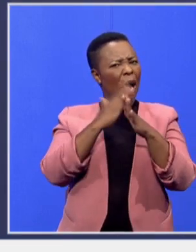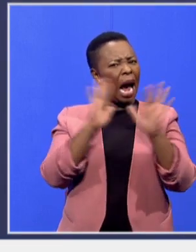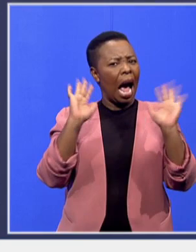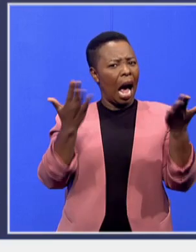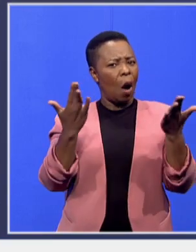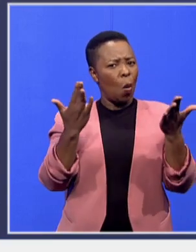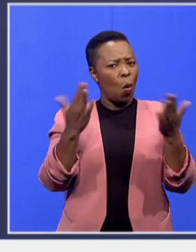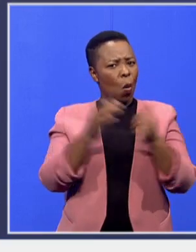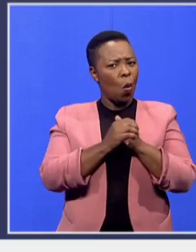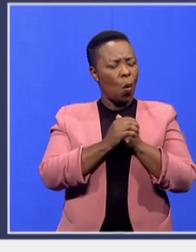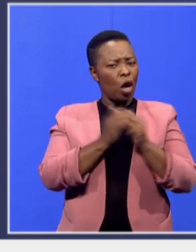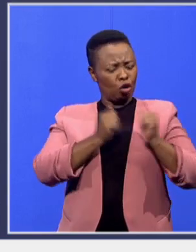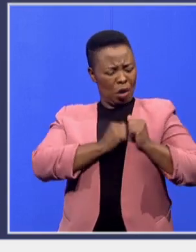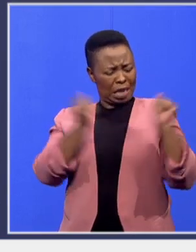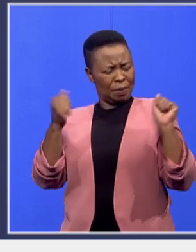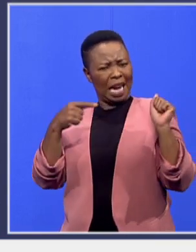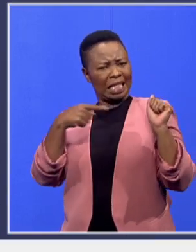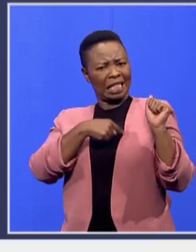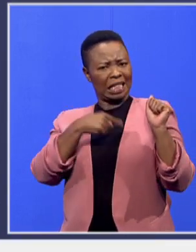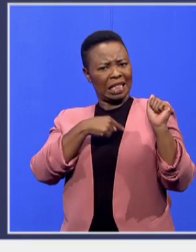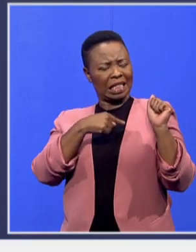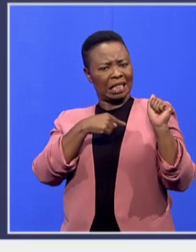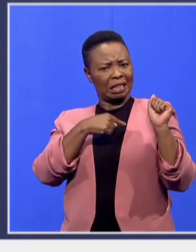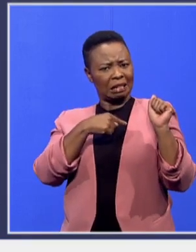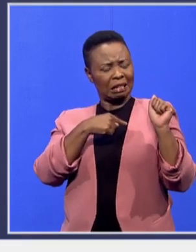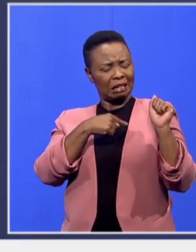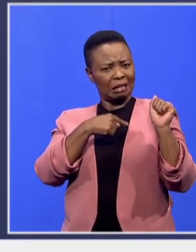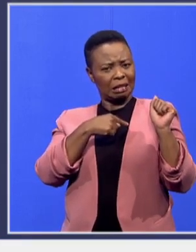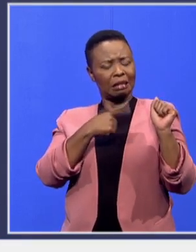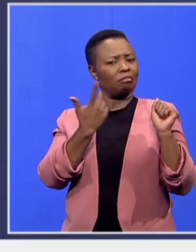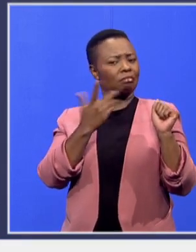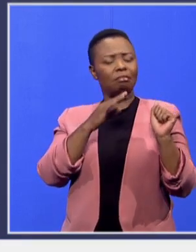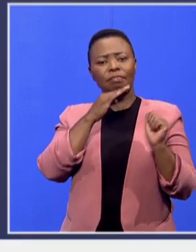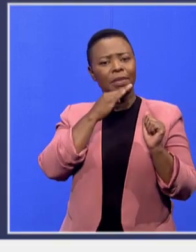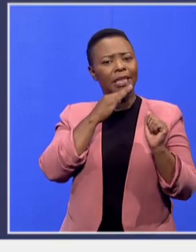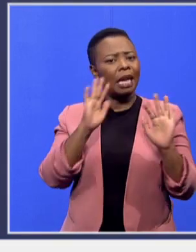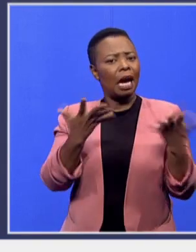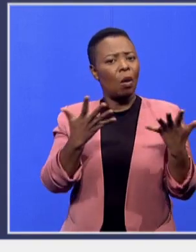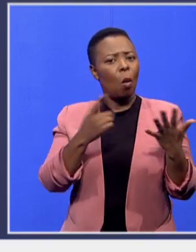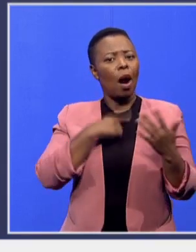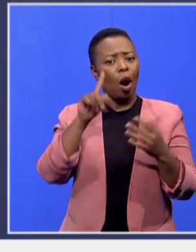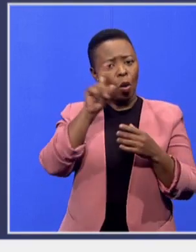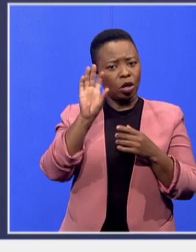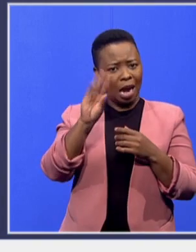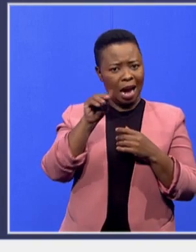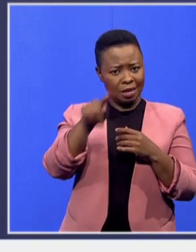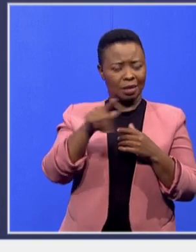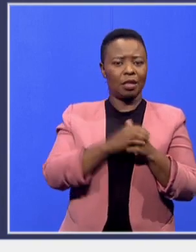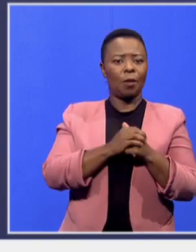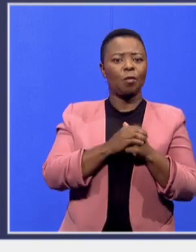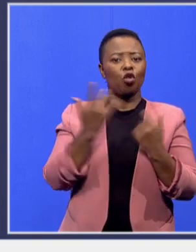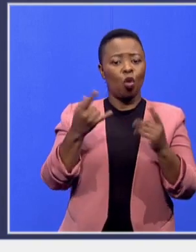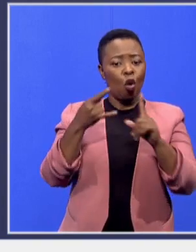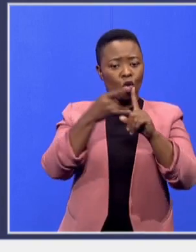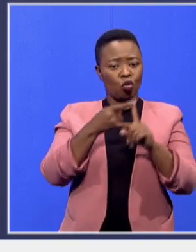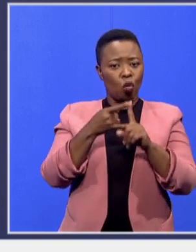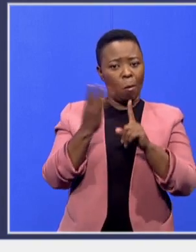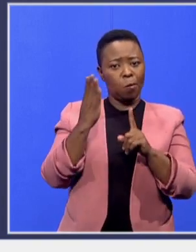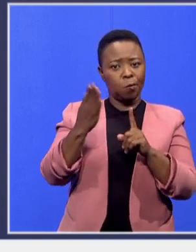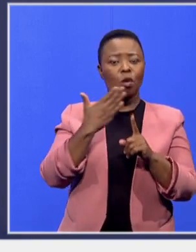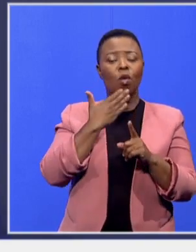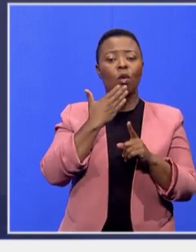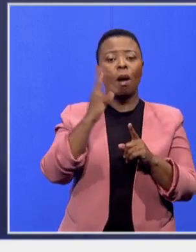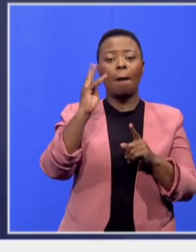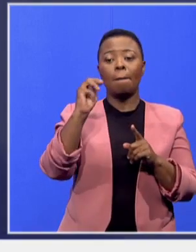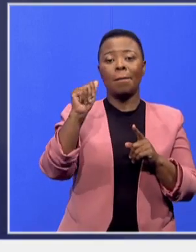for transparency of this critical power utility? To answer this question, we are now joined via Zoom by Mr. Martin Buys, who is